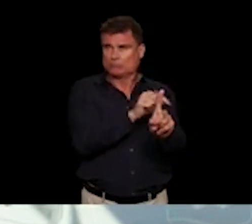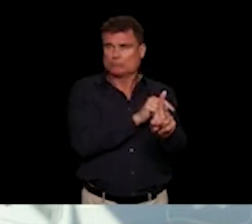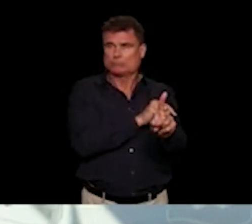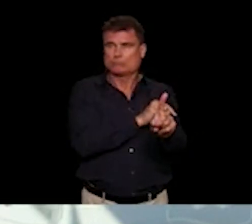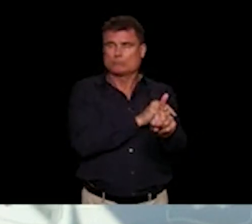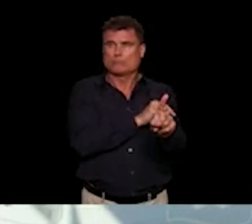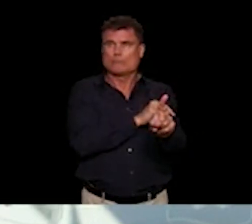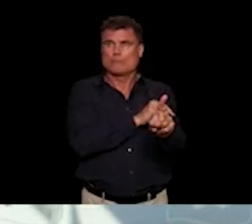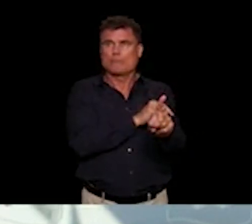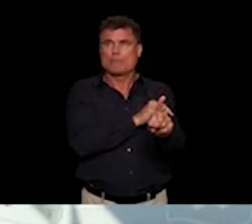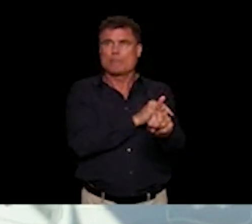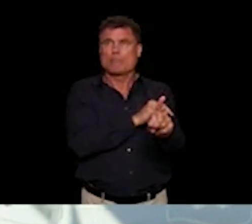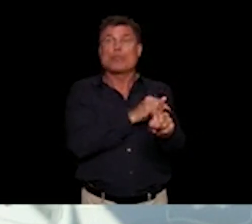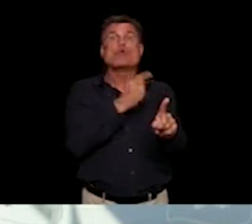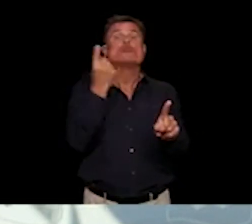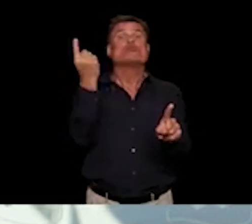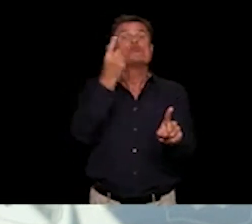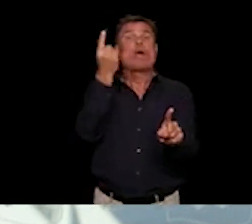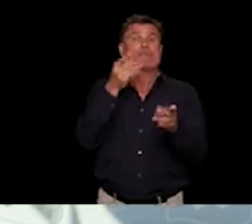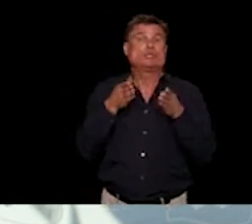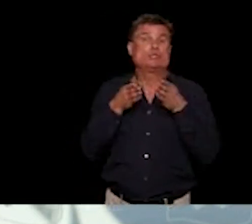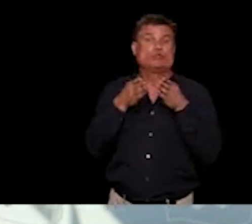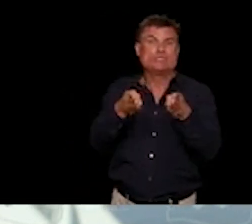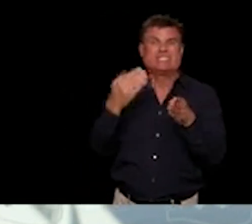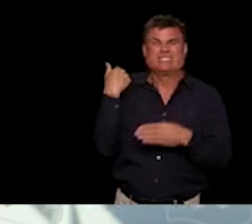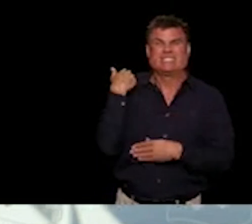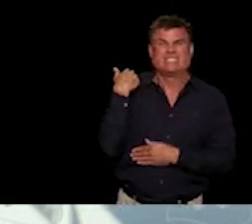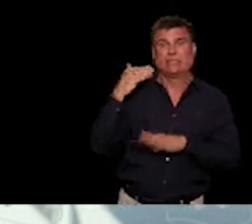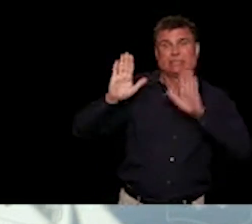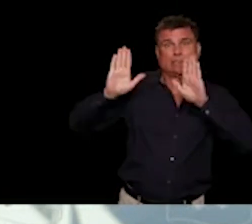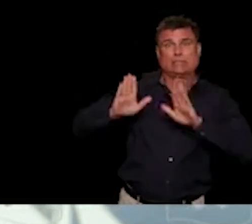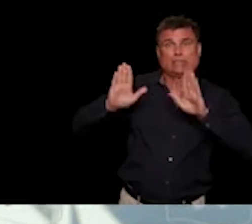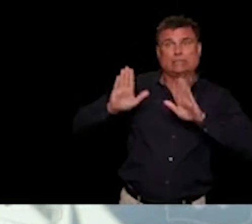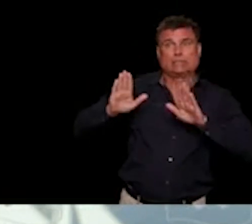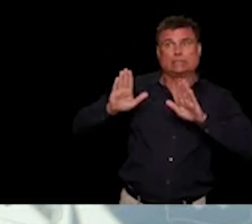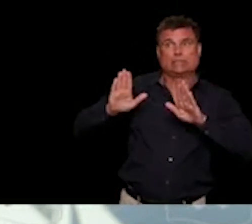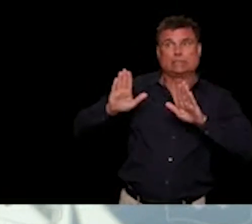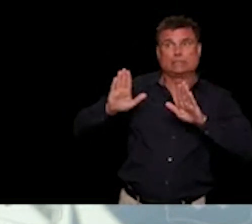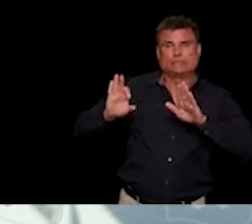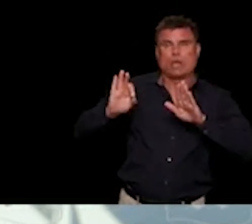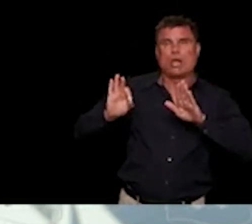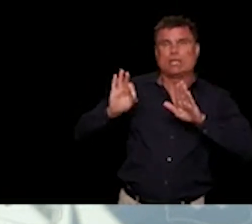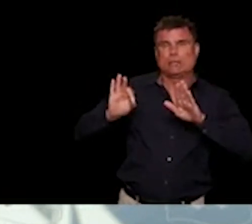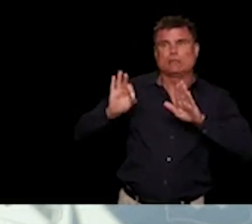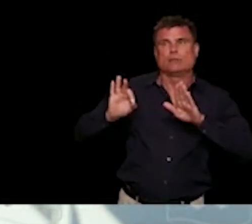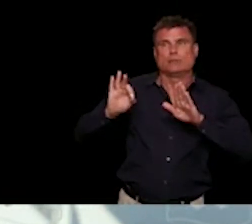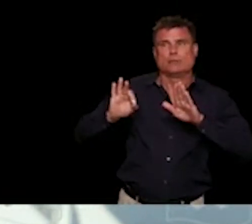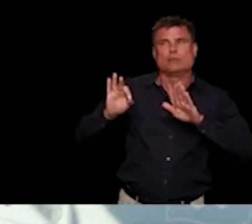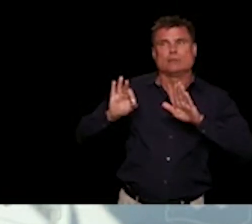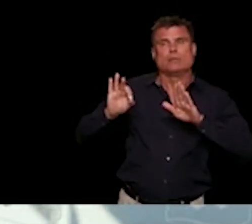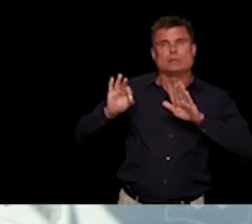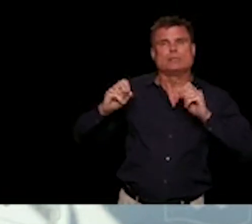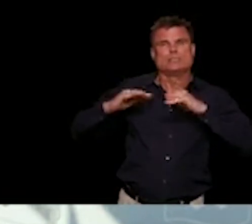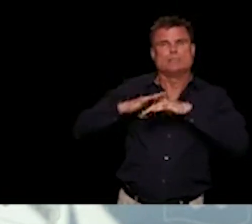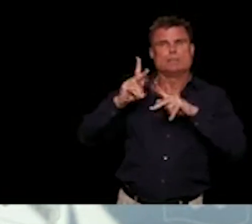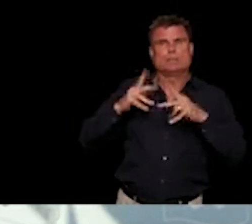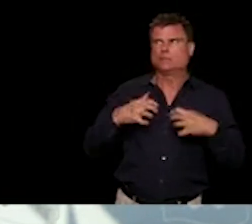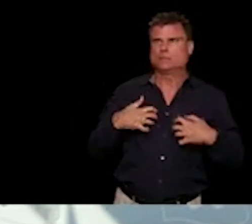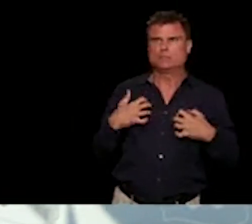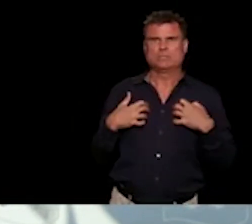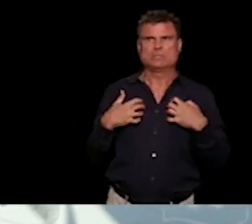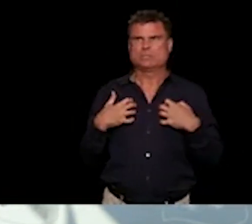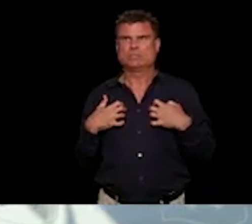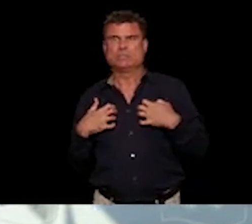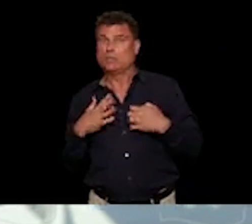issue incident on the Granville Strip that caused a lot of disquiet. I also understand that the Vancouver Police